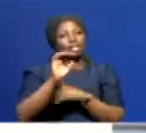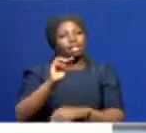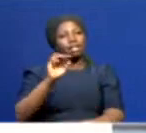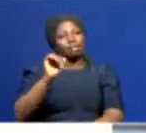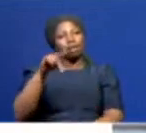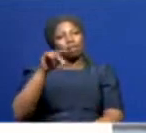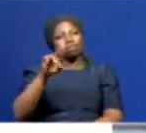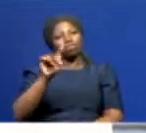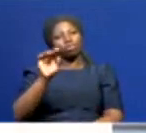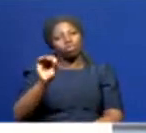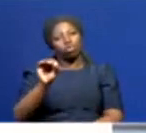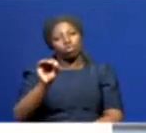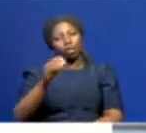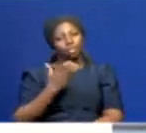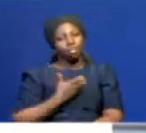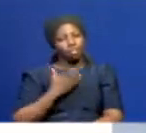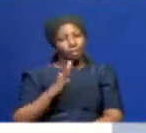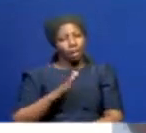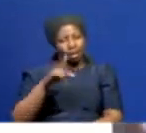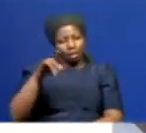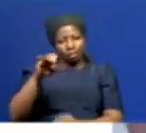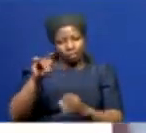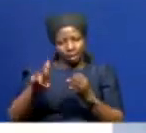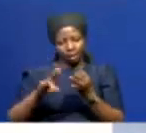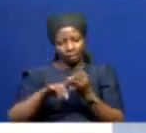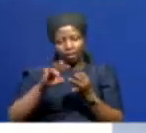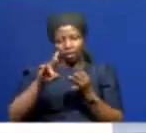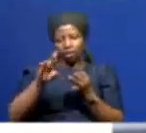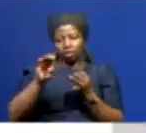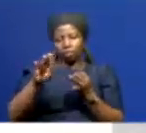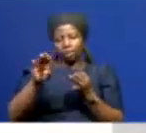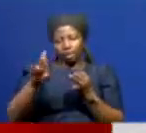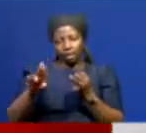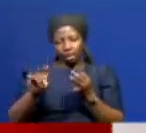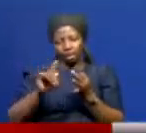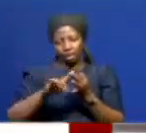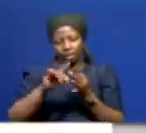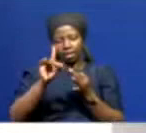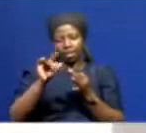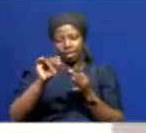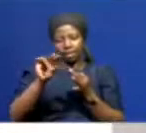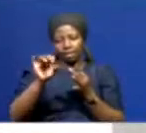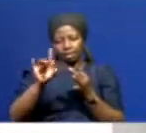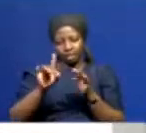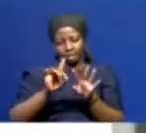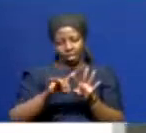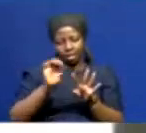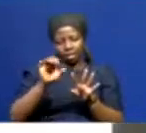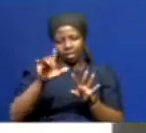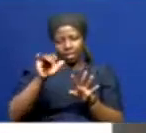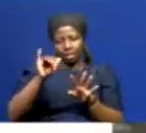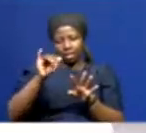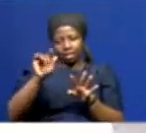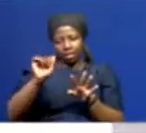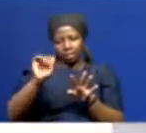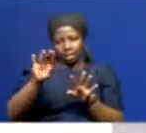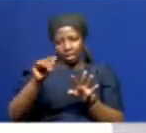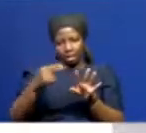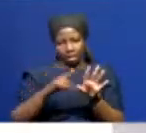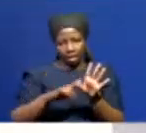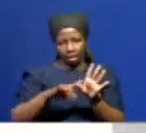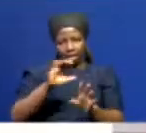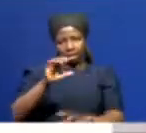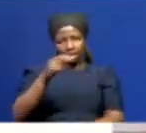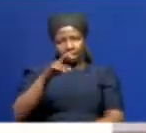bronze medalists were Peter Abuti, heavyweight, Robert Okaka, light heavyweight, David Karanja, lightweight, Elizabeth and Diego, light heavyweight,